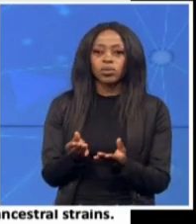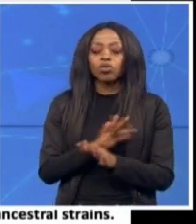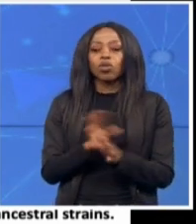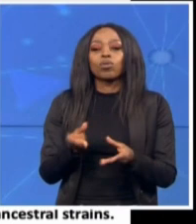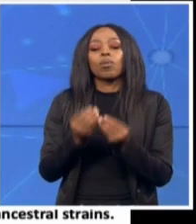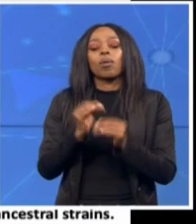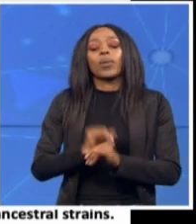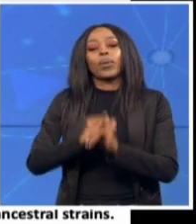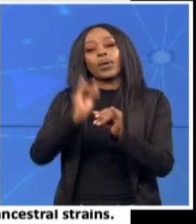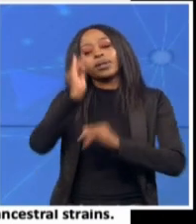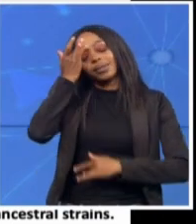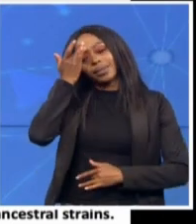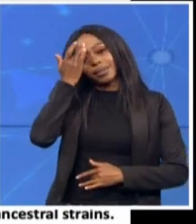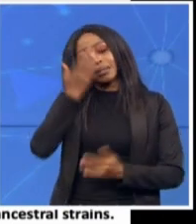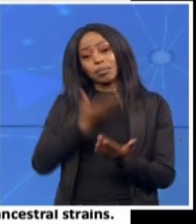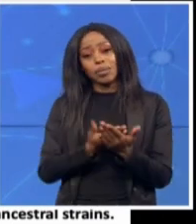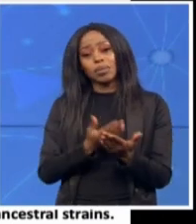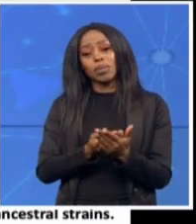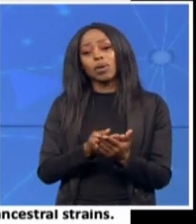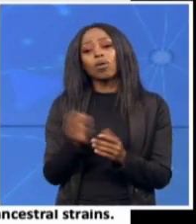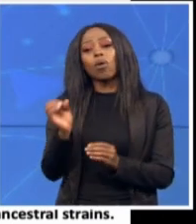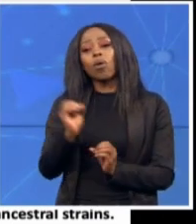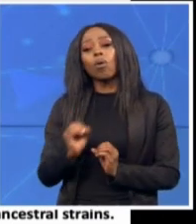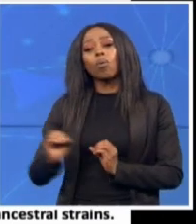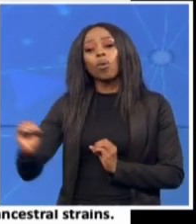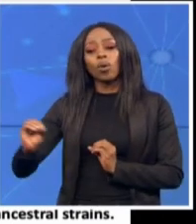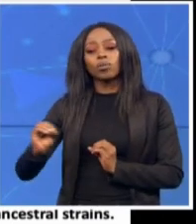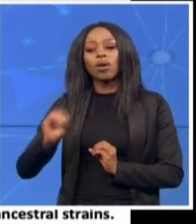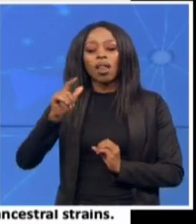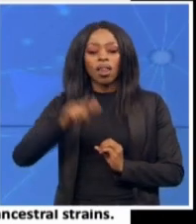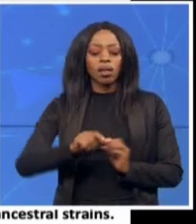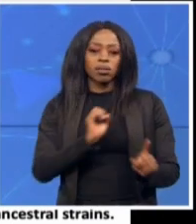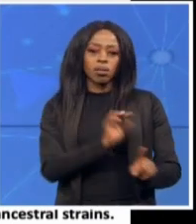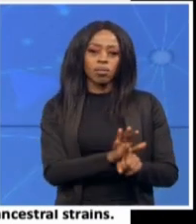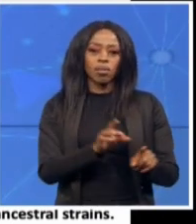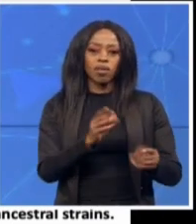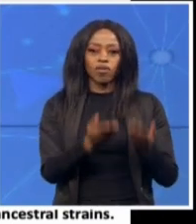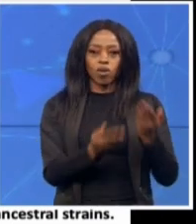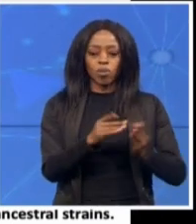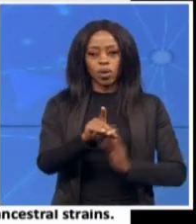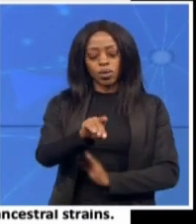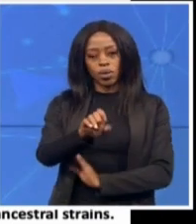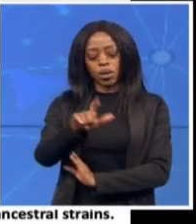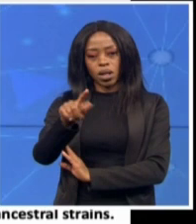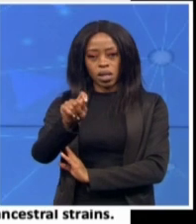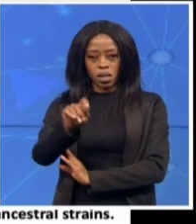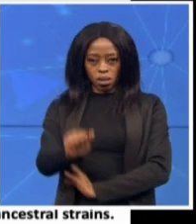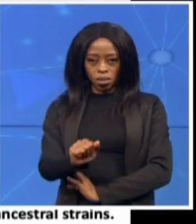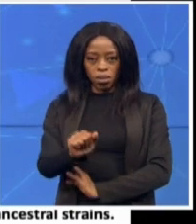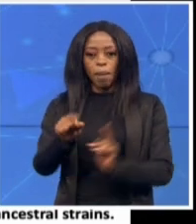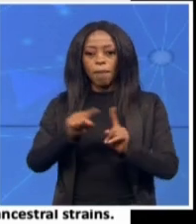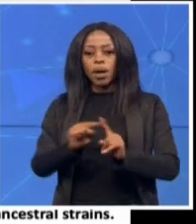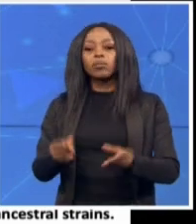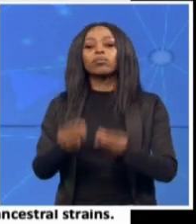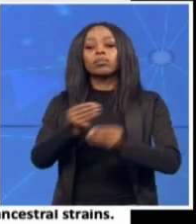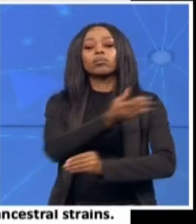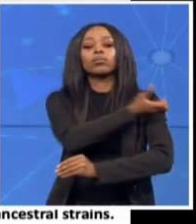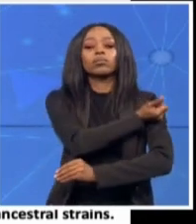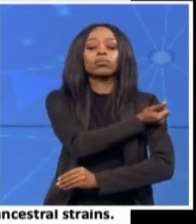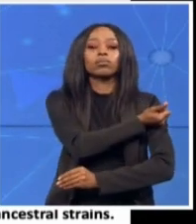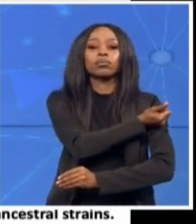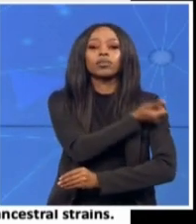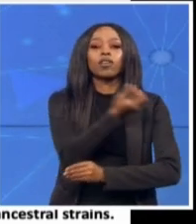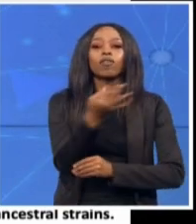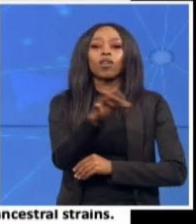than Delta. But even if you take protection from vaccination and prior infection, the reduction in severity is